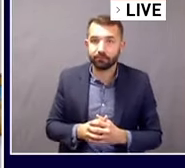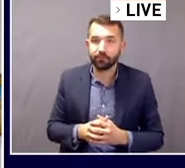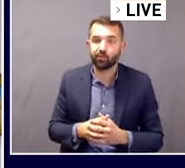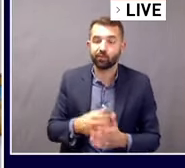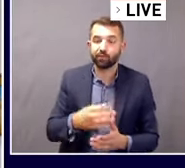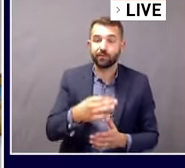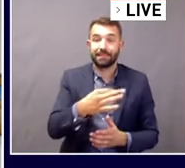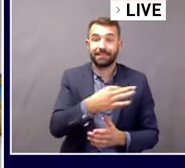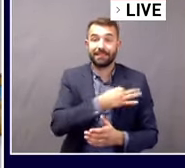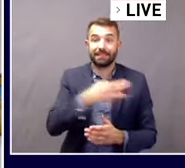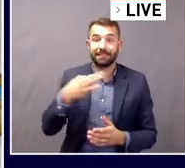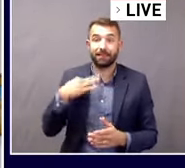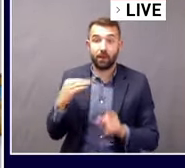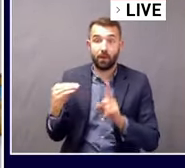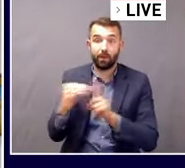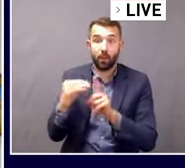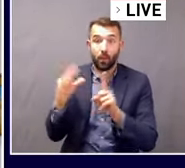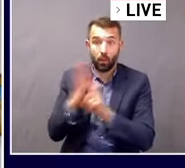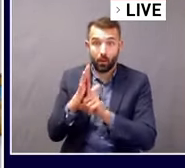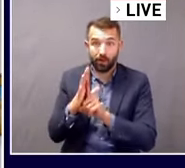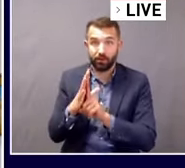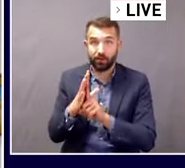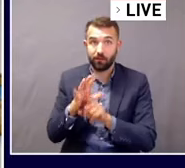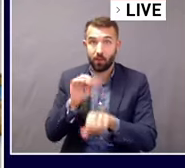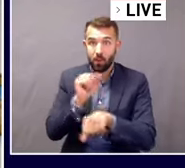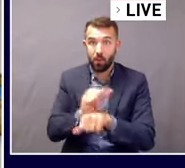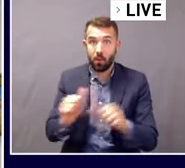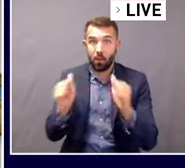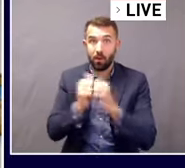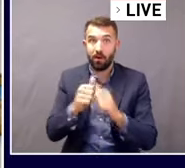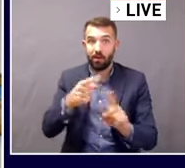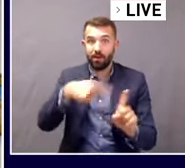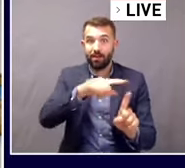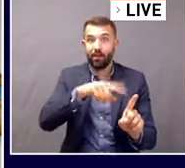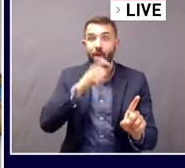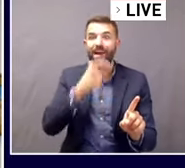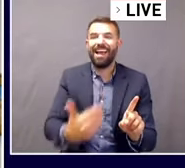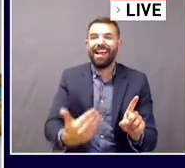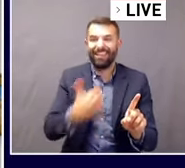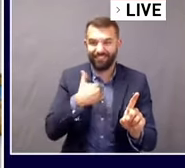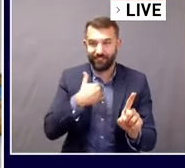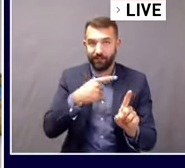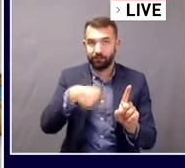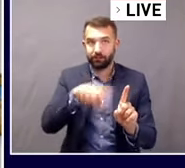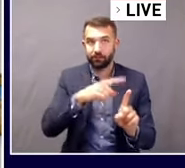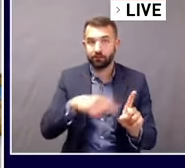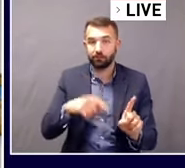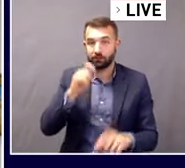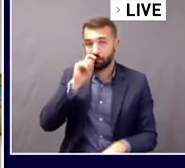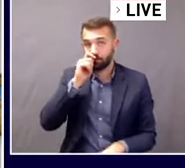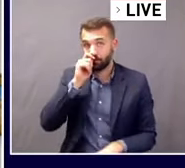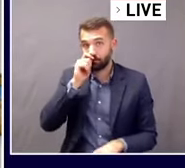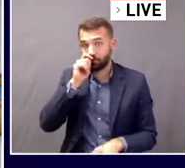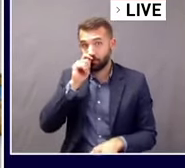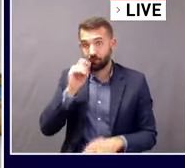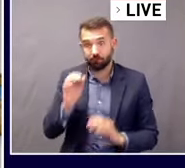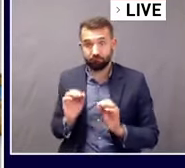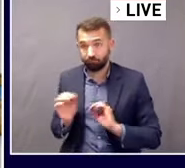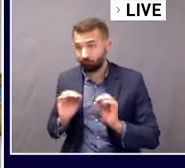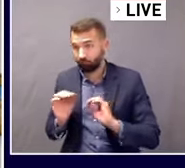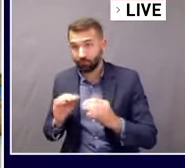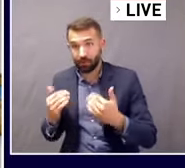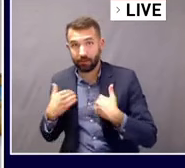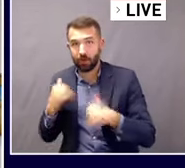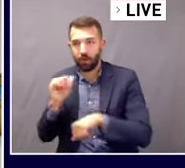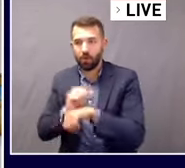exposed working with positive patients, and then similarly staff who have been negative working with other patients. Staffing has